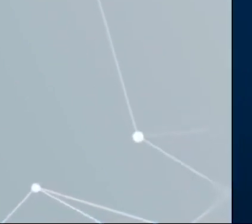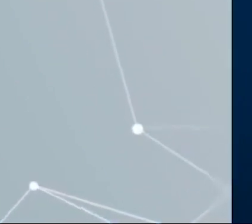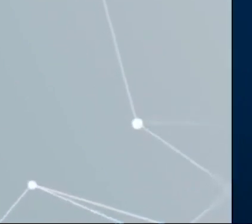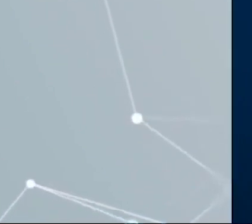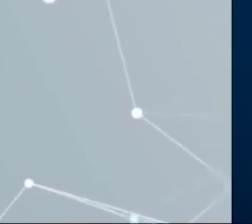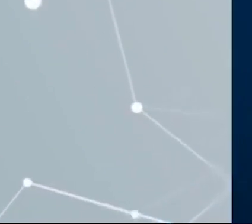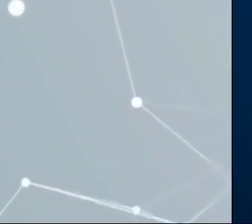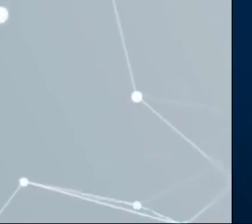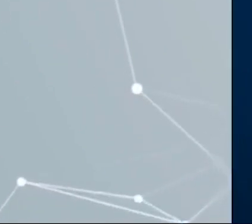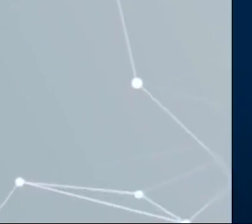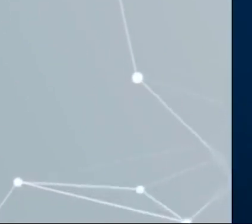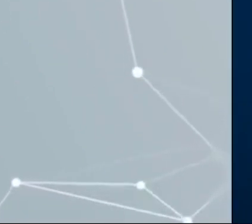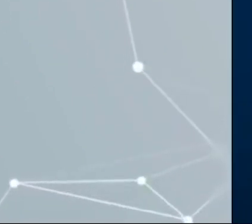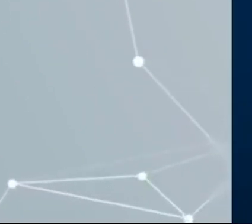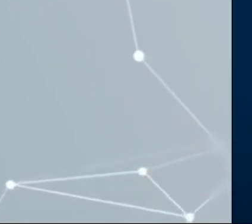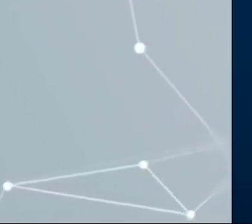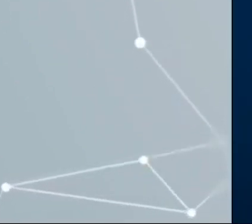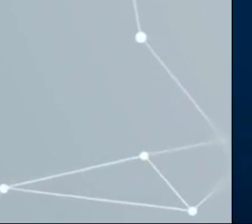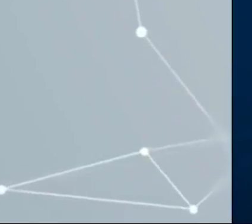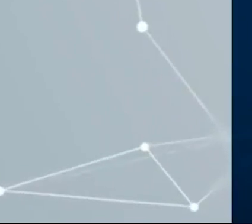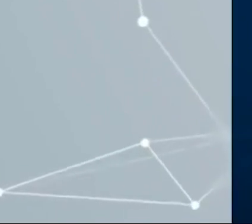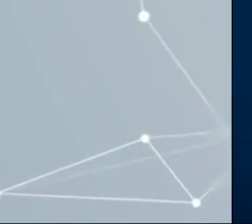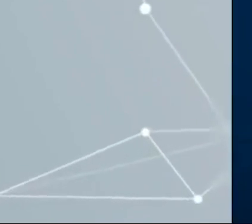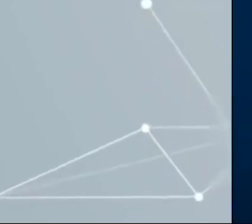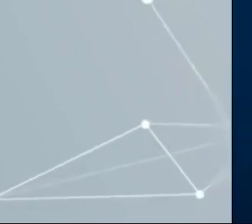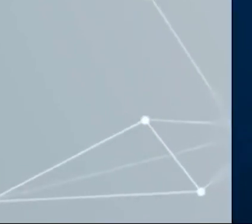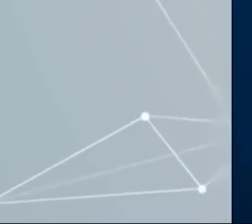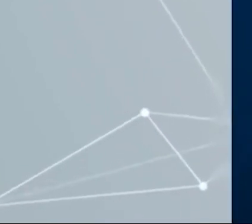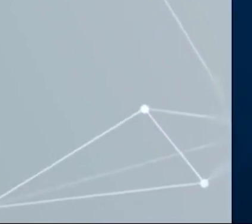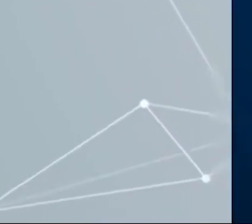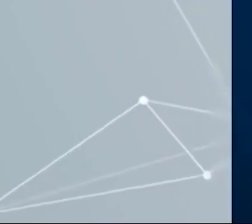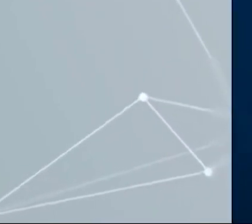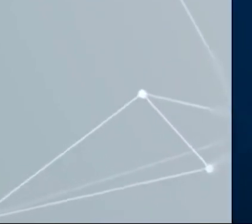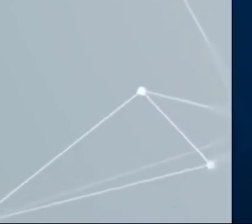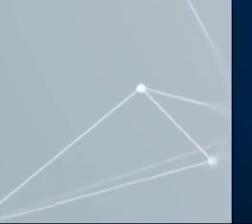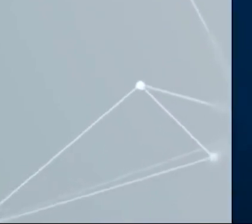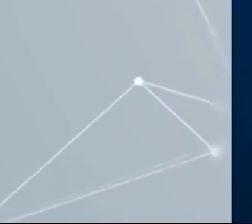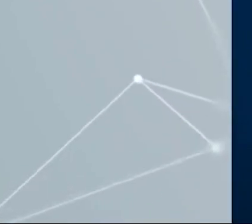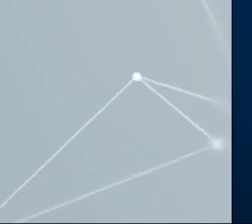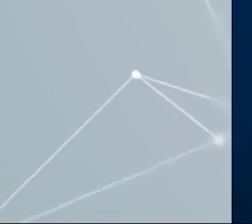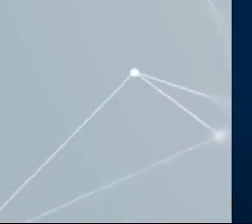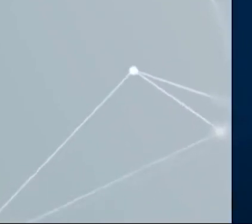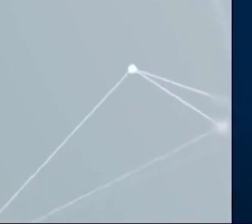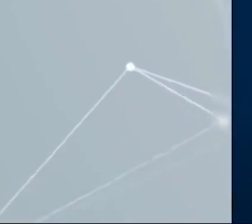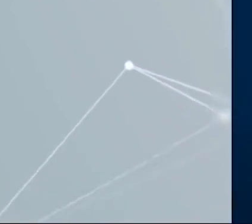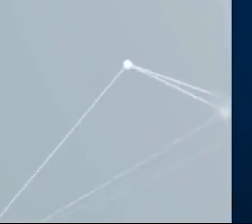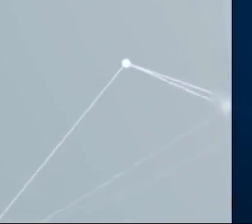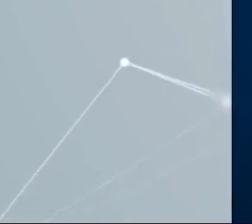not only is it vaccines that help protect kids, but we have good evidence now, real-world evidence, large random controlled trials